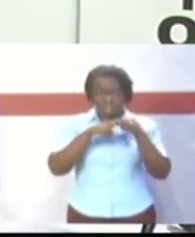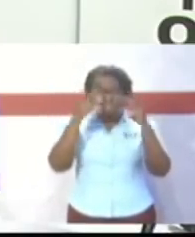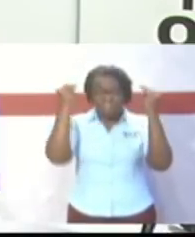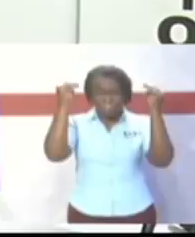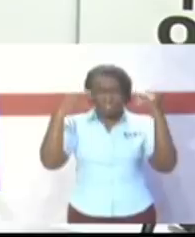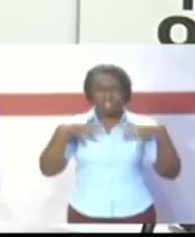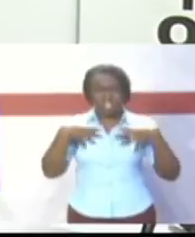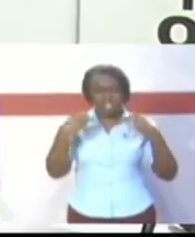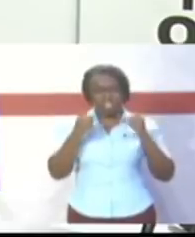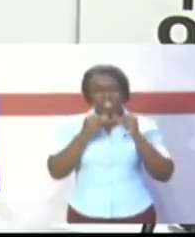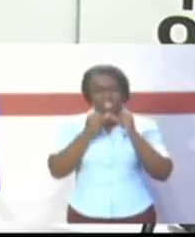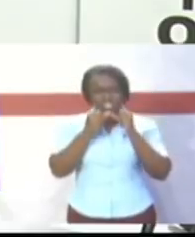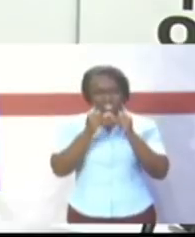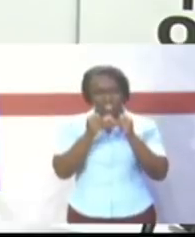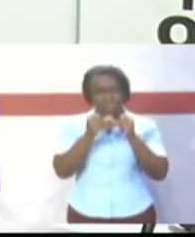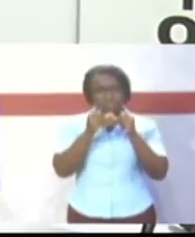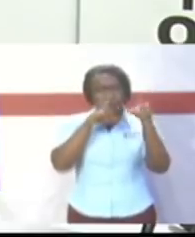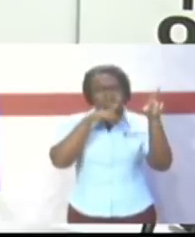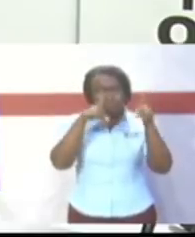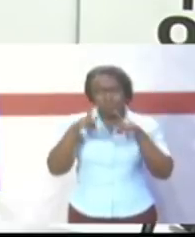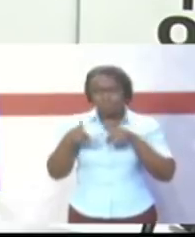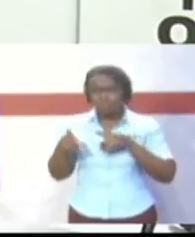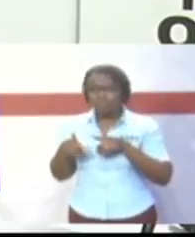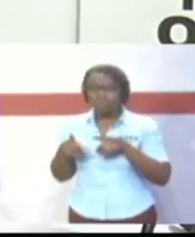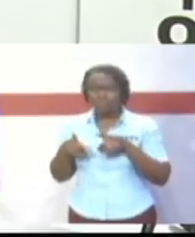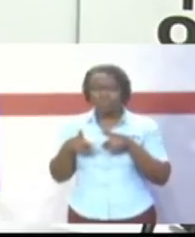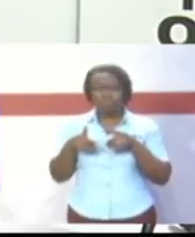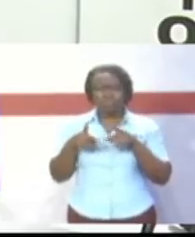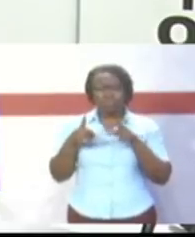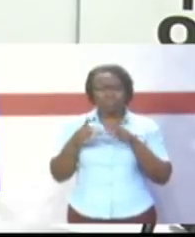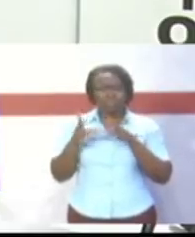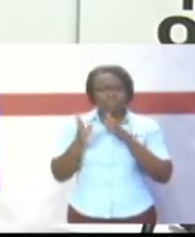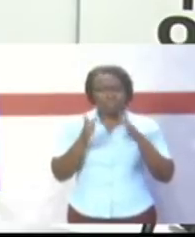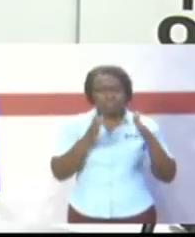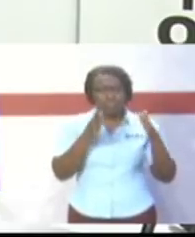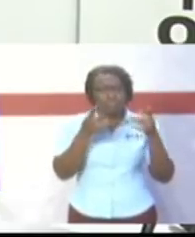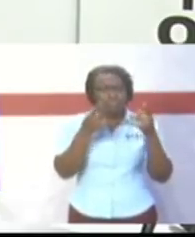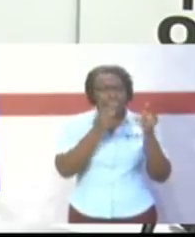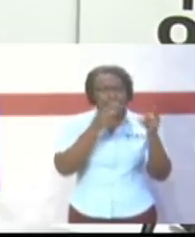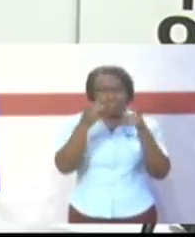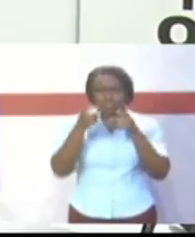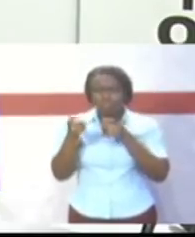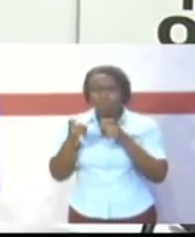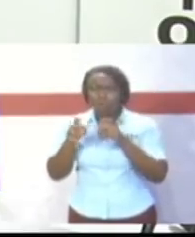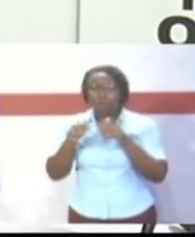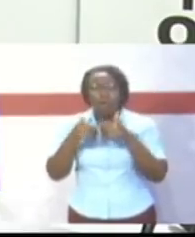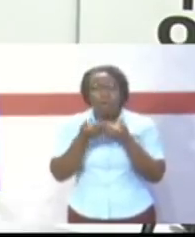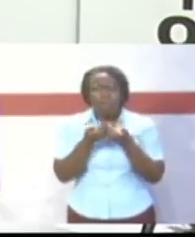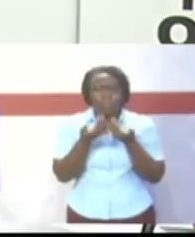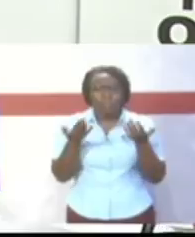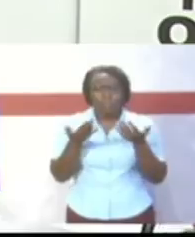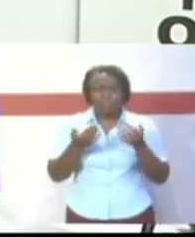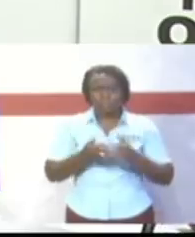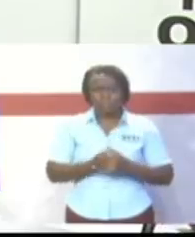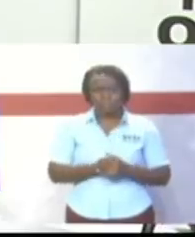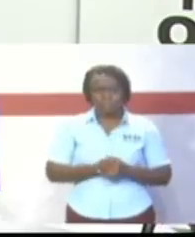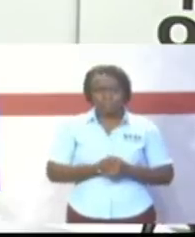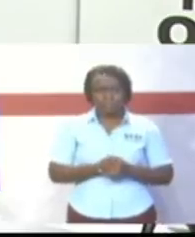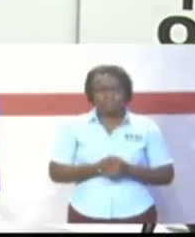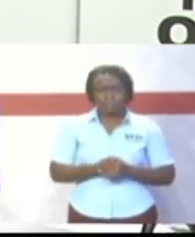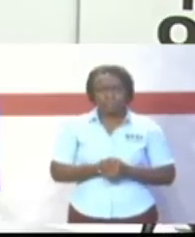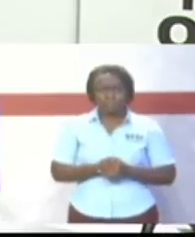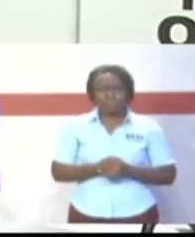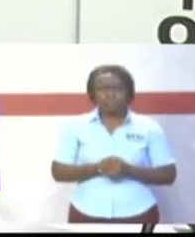Health continues to carry out to increase the capacity to manage these very ill patients and trying our very best to